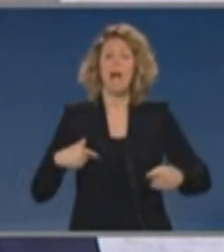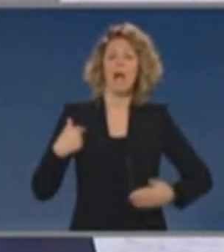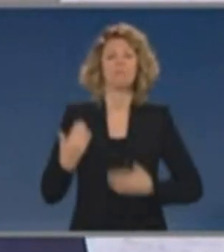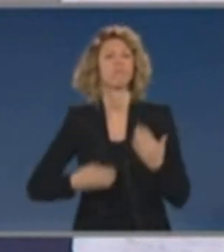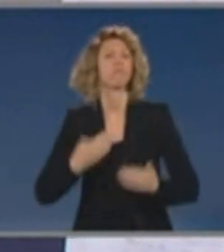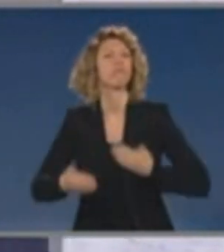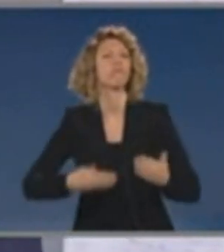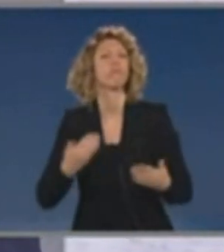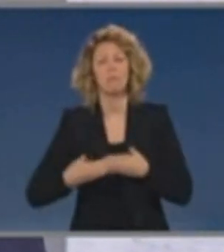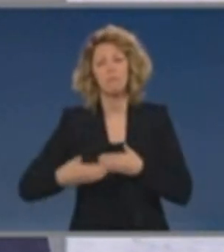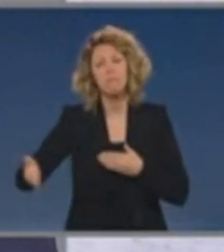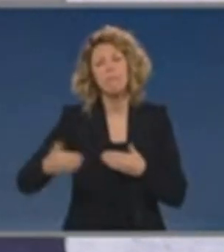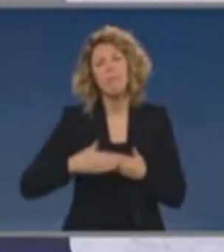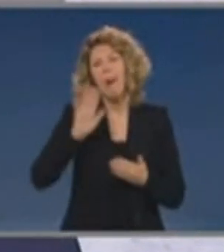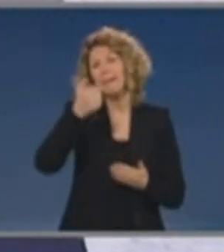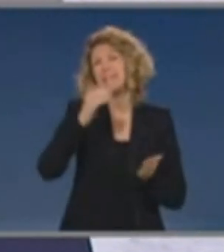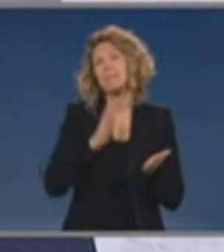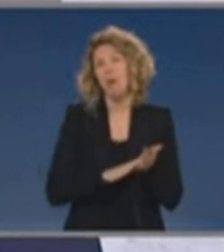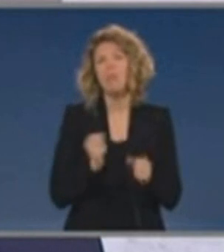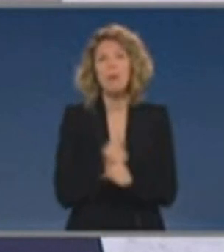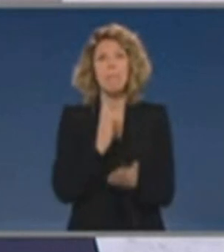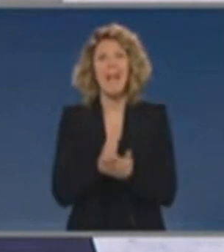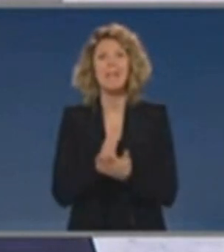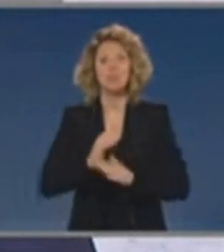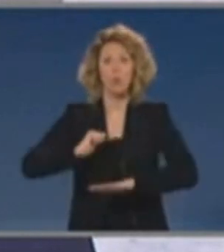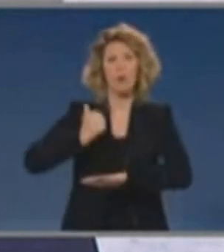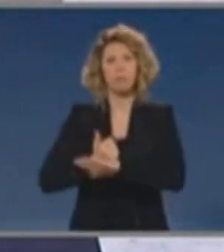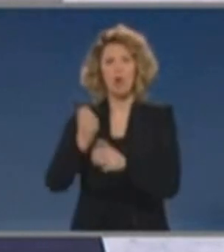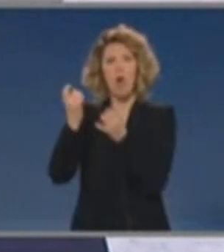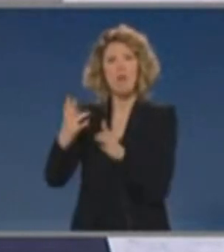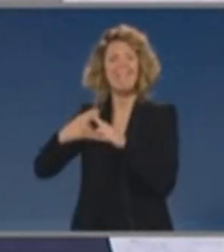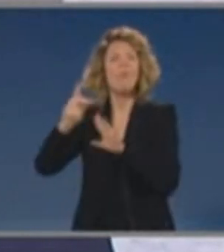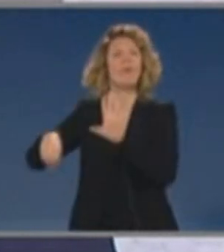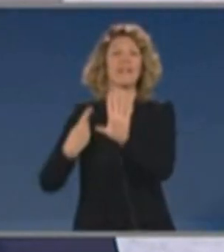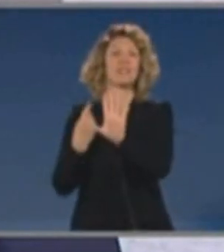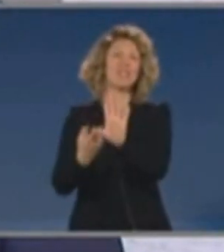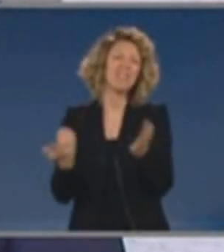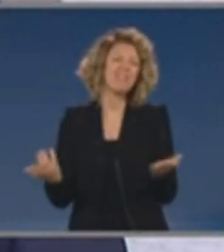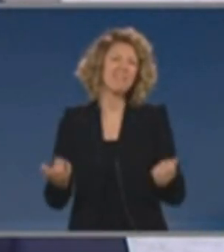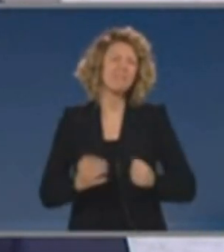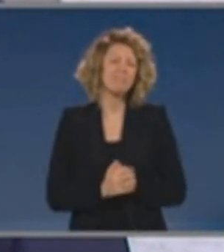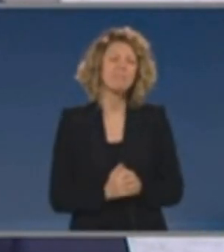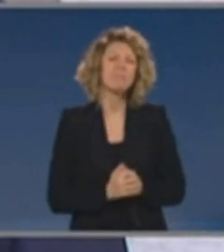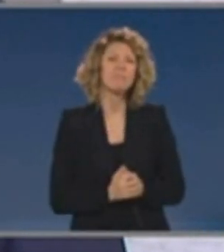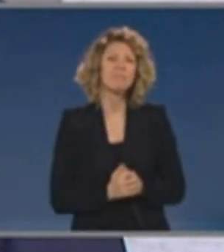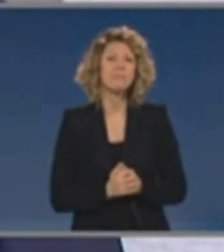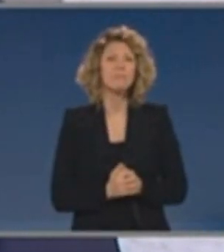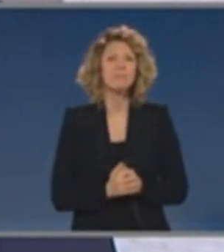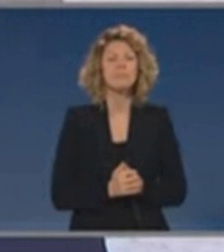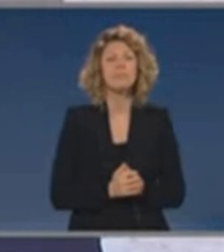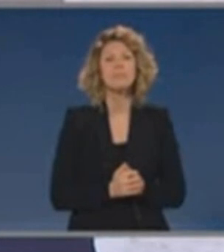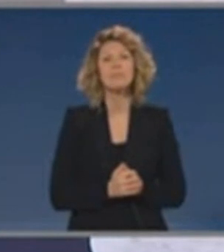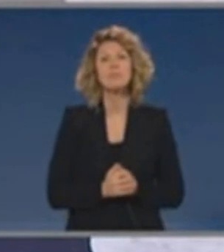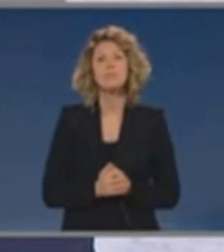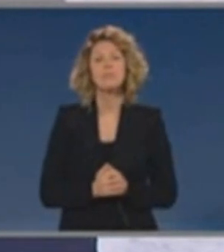stage and work over the next 6 months to ensure that we can have that regime in place as we enter into the new year. The